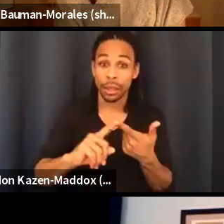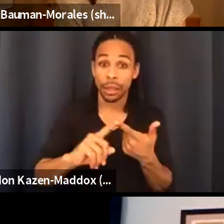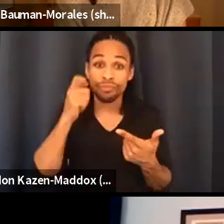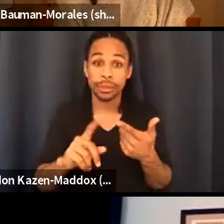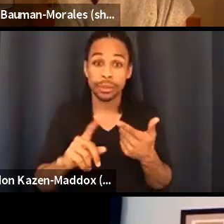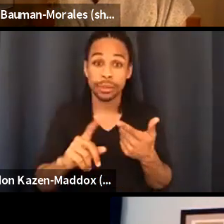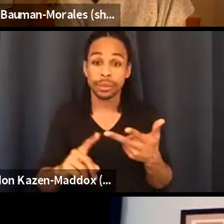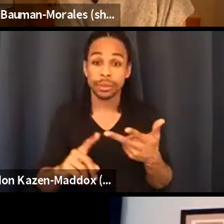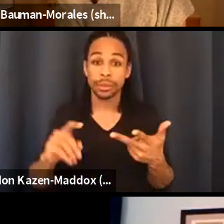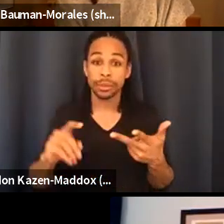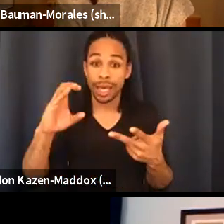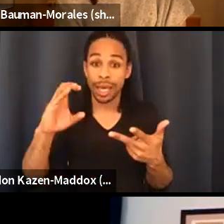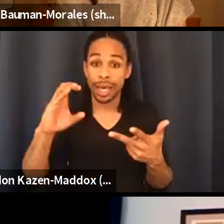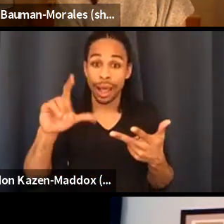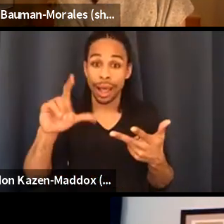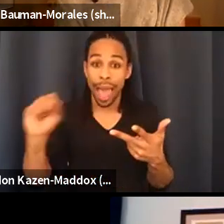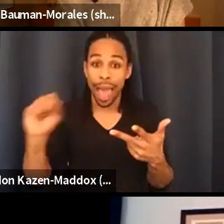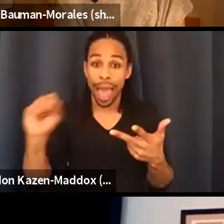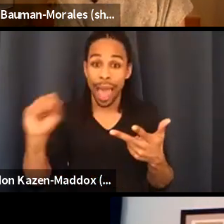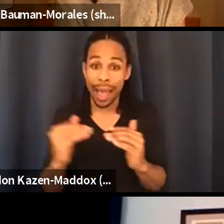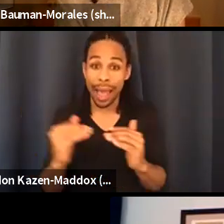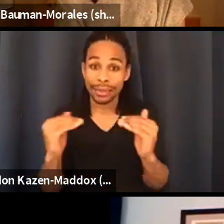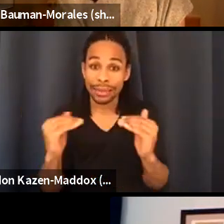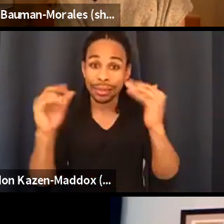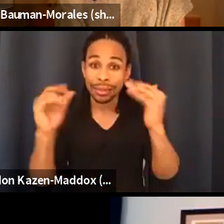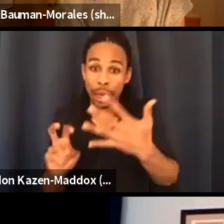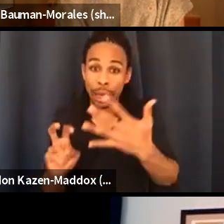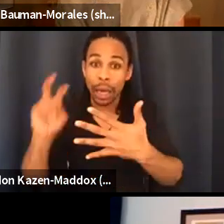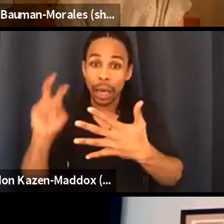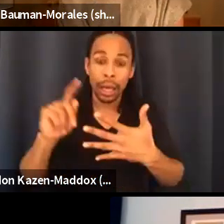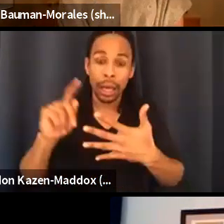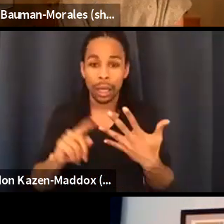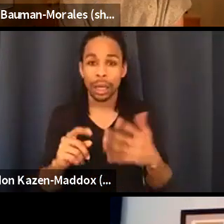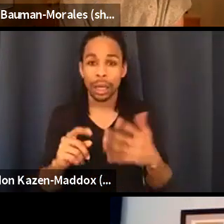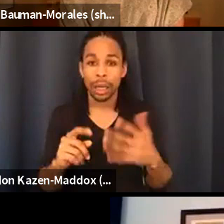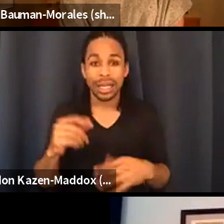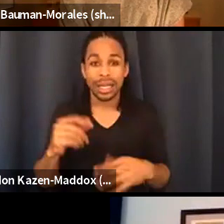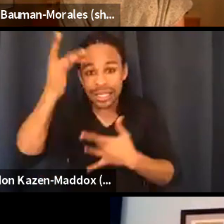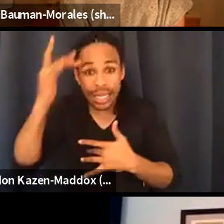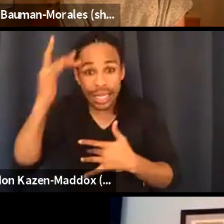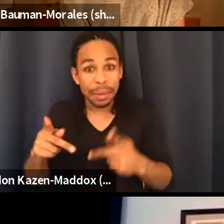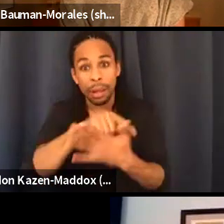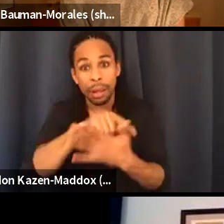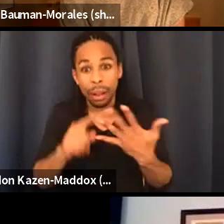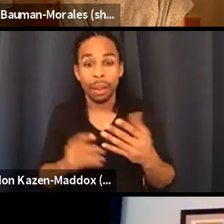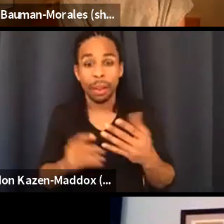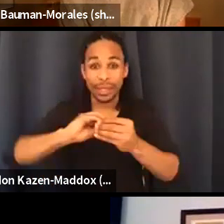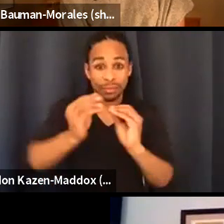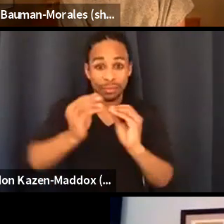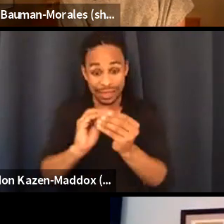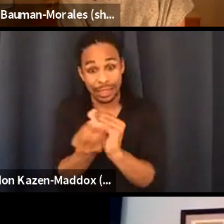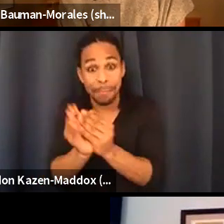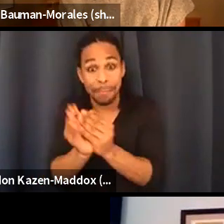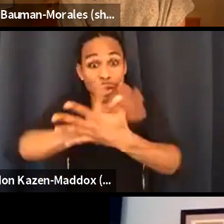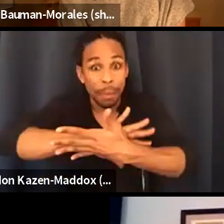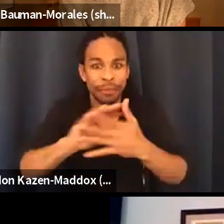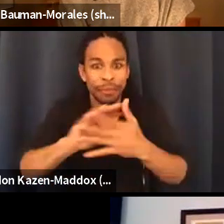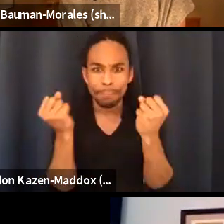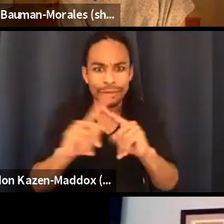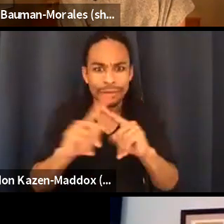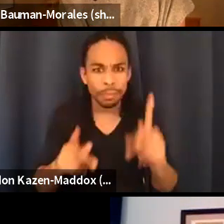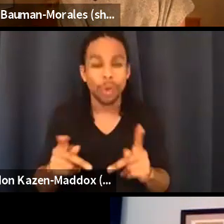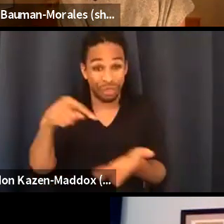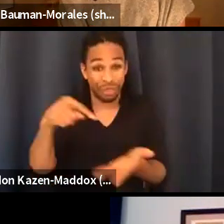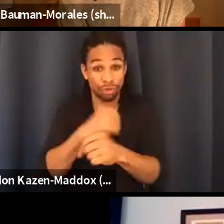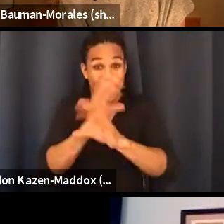spectrum, this moment of crisis is really revealing all of those vulnerabilities and really laying them bare. It's revealing those power structures